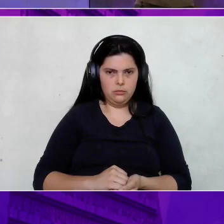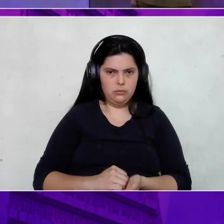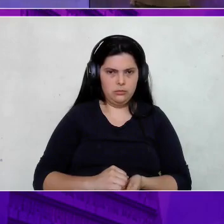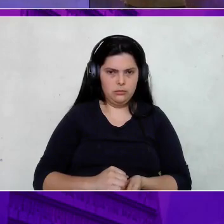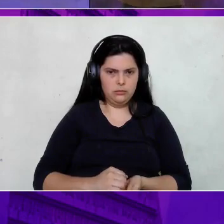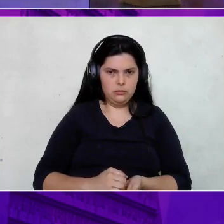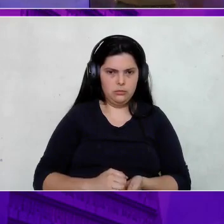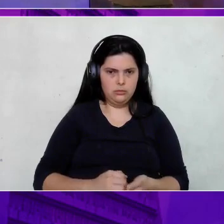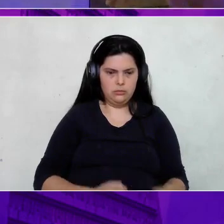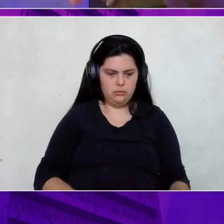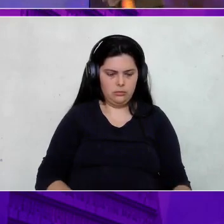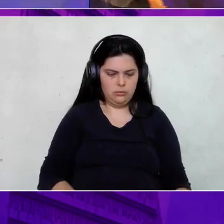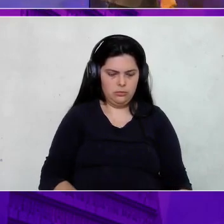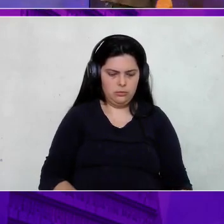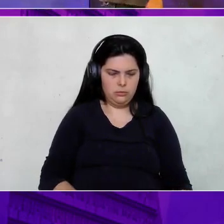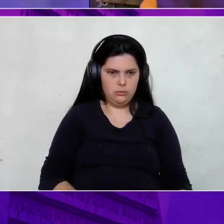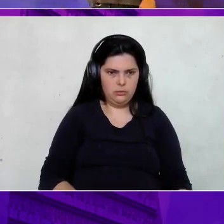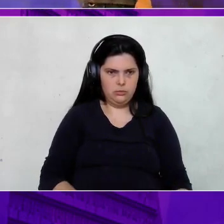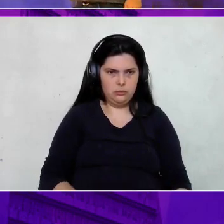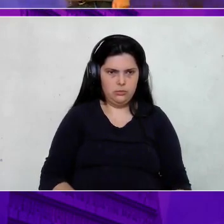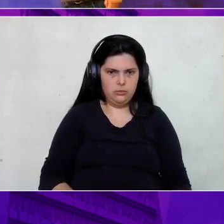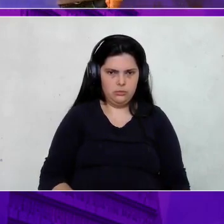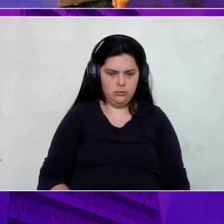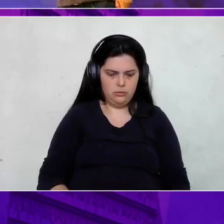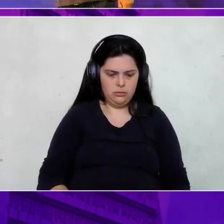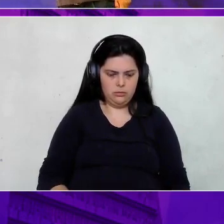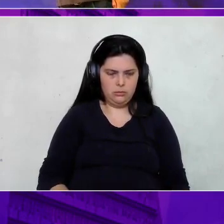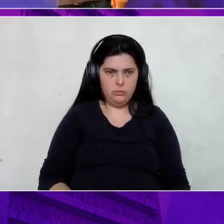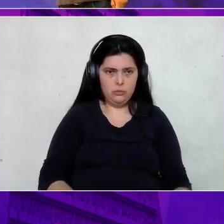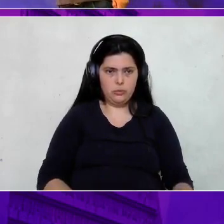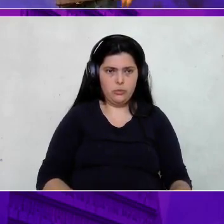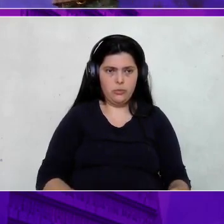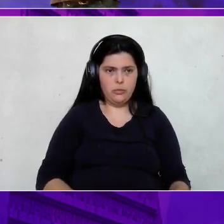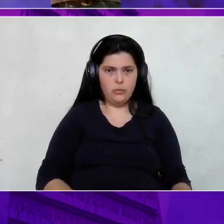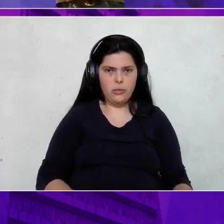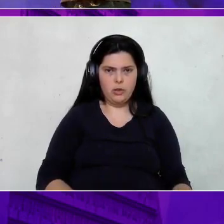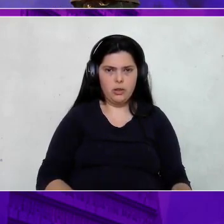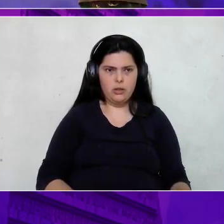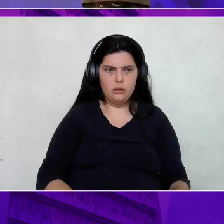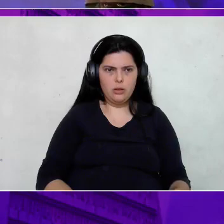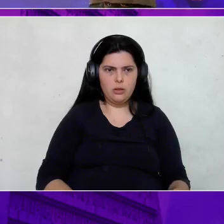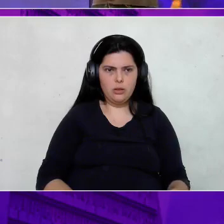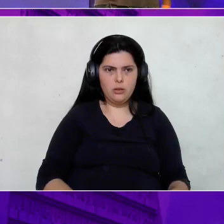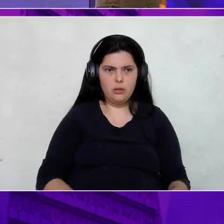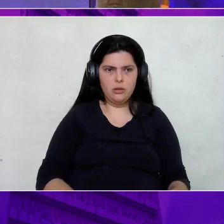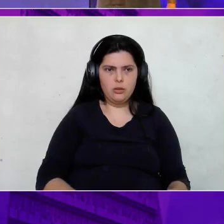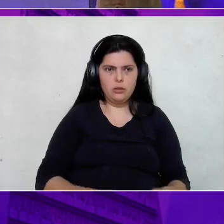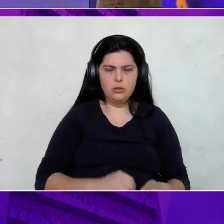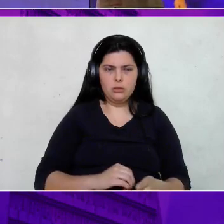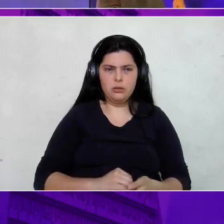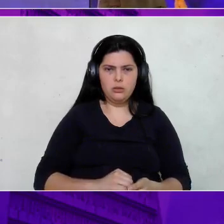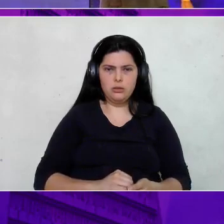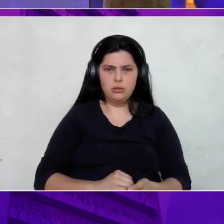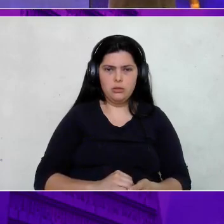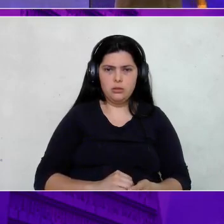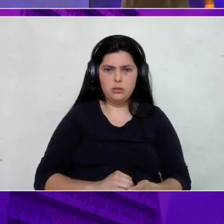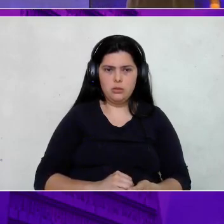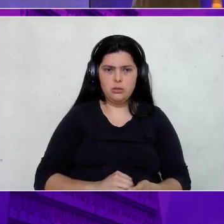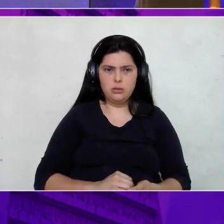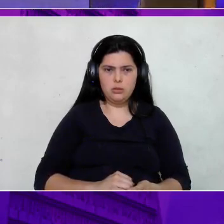were unhappy with its performance. E o que é um problema? The microenterprise spotted a market opportunity for high-performance